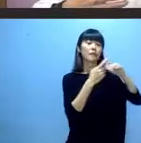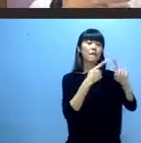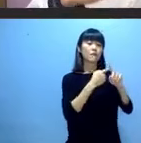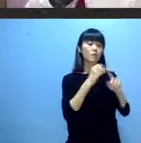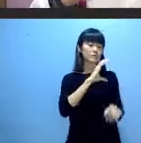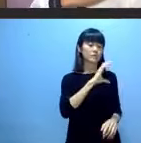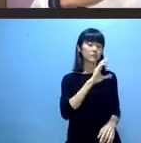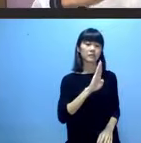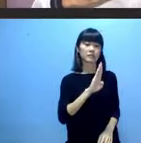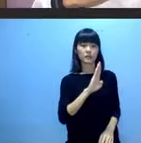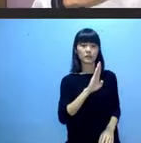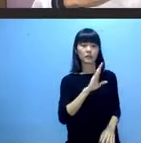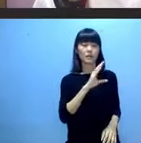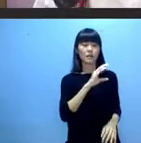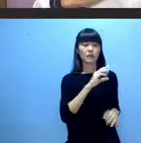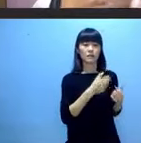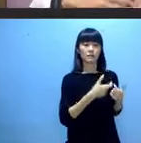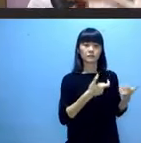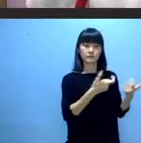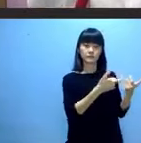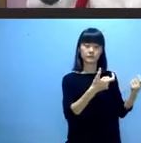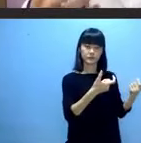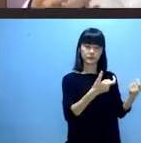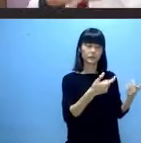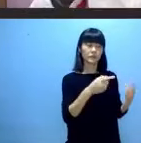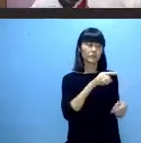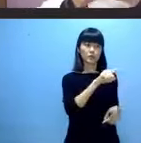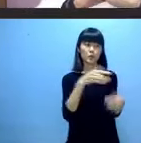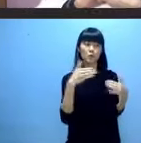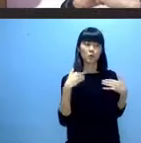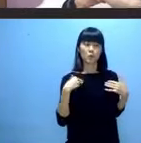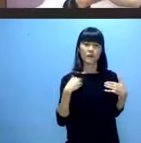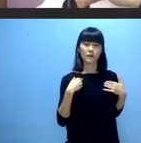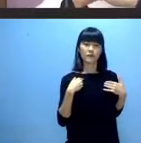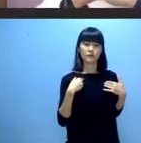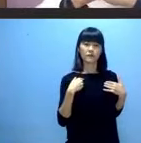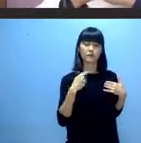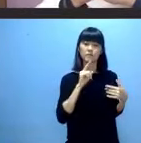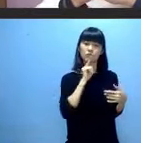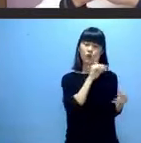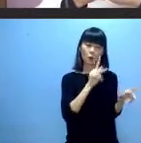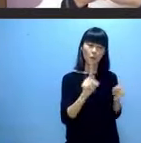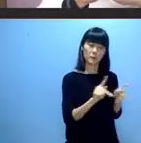COVID, do you guys have anything concrete that you want to do?